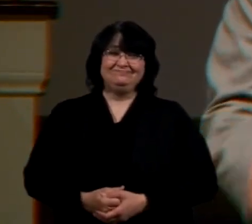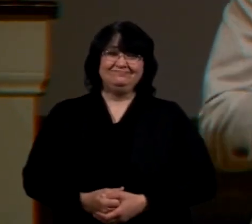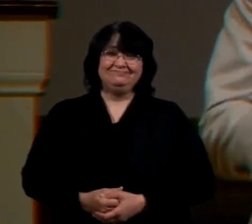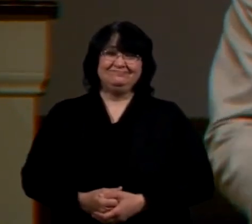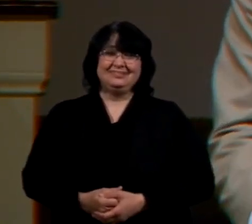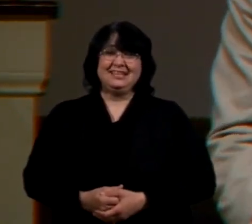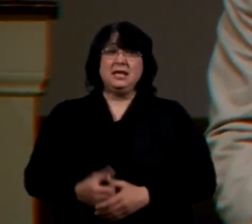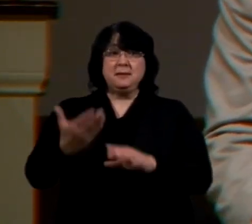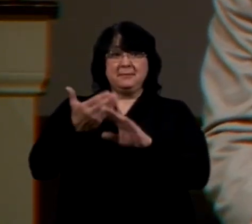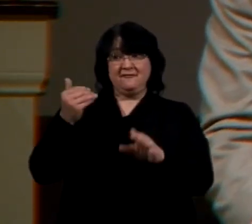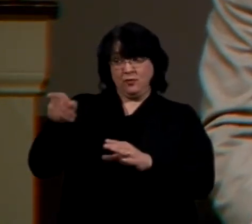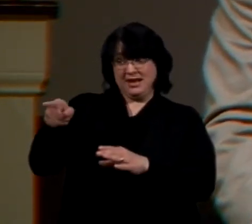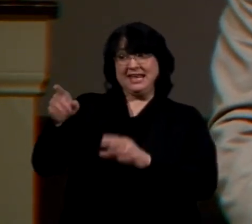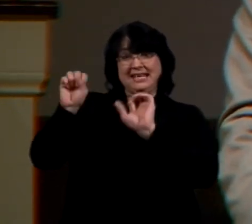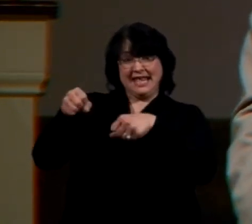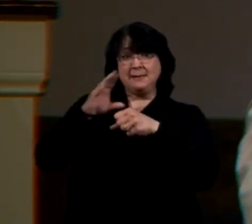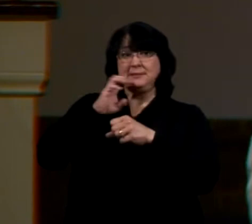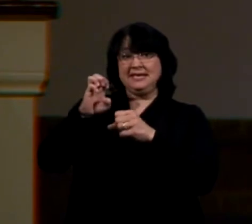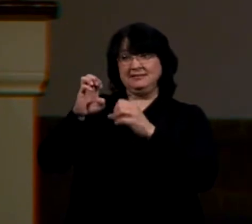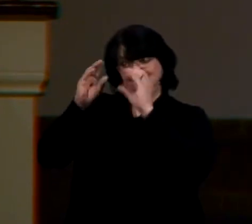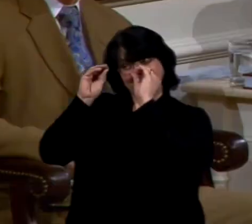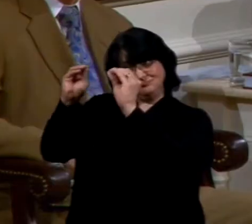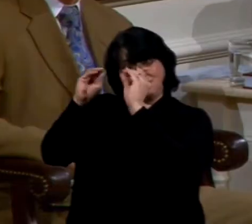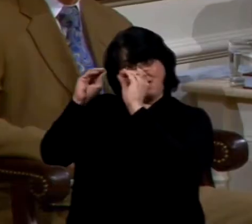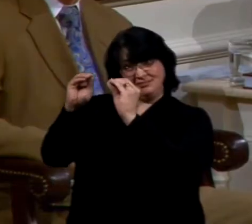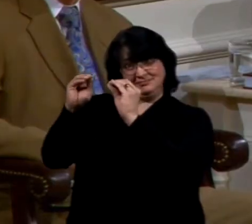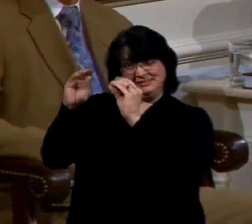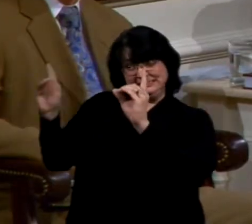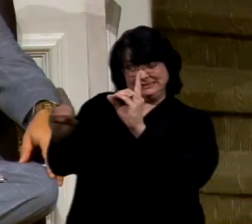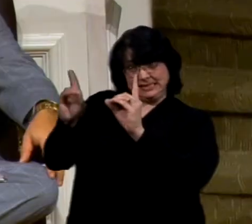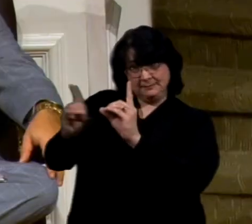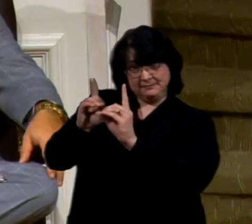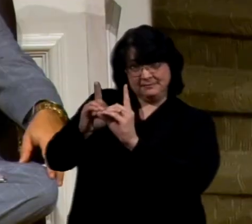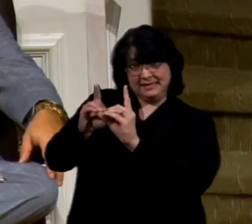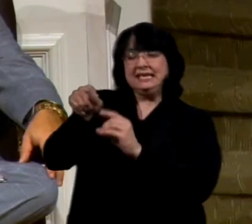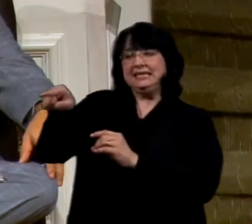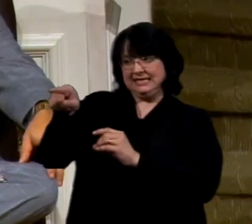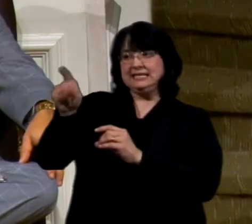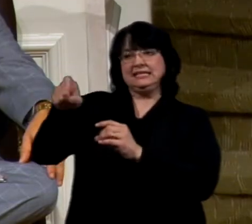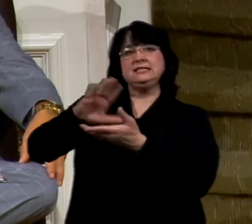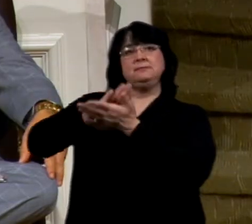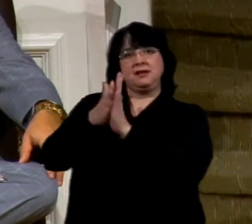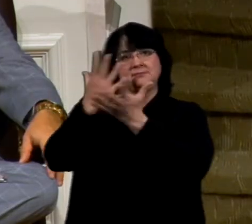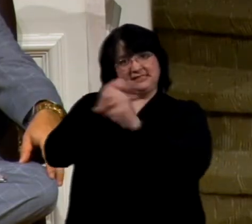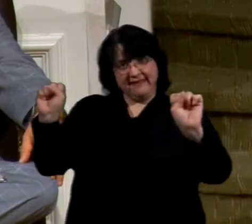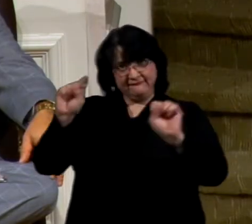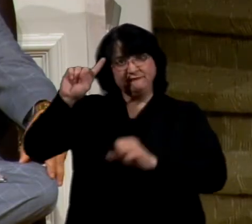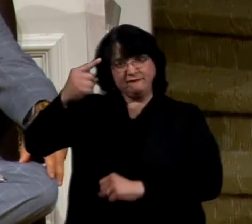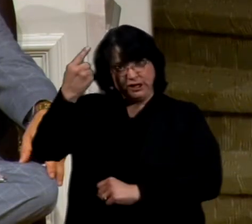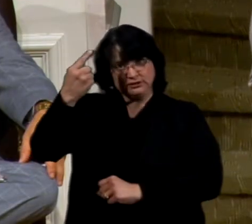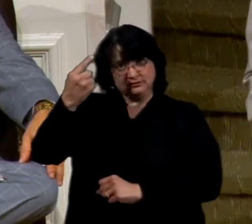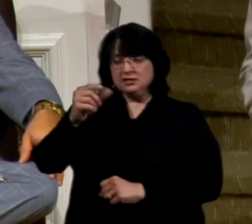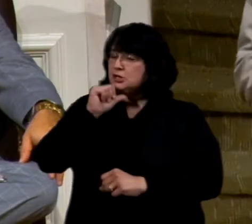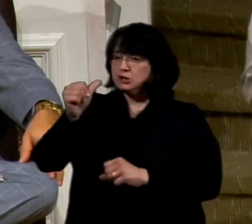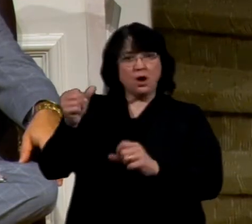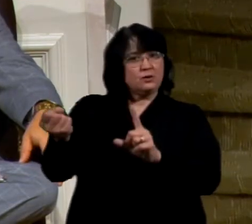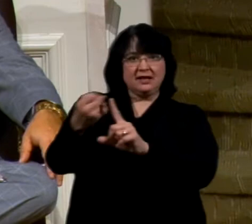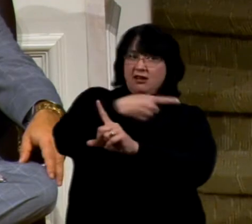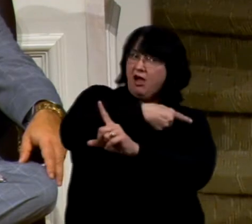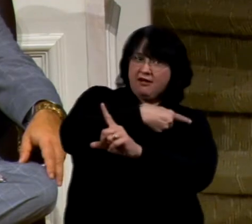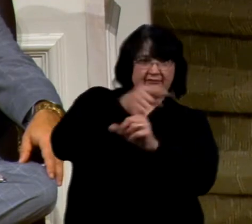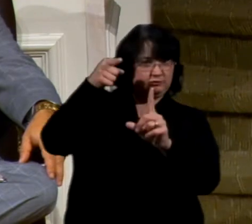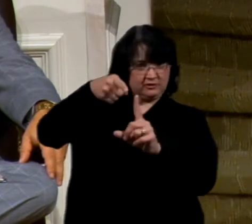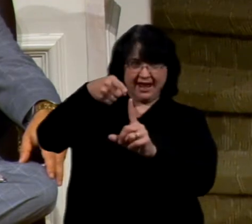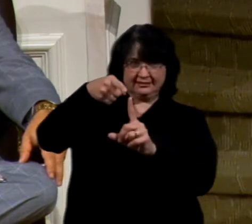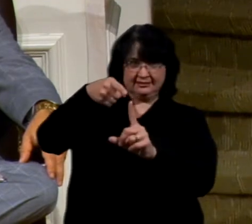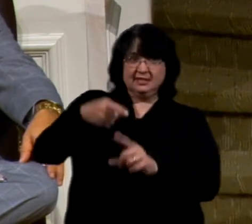And before he can be discipled, he has to be a disciple. Don't get off track. Amen? That's why